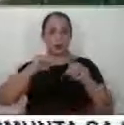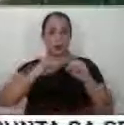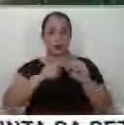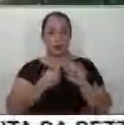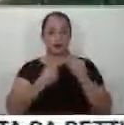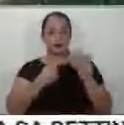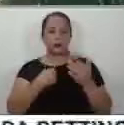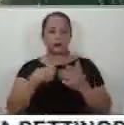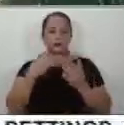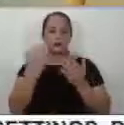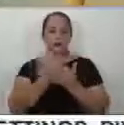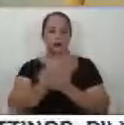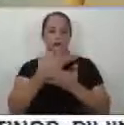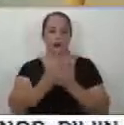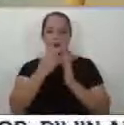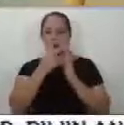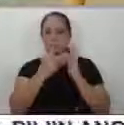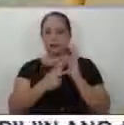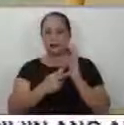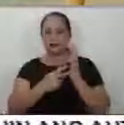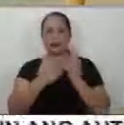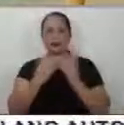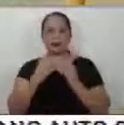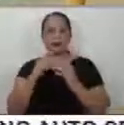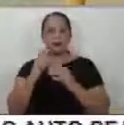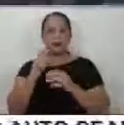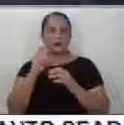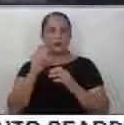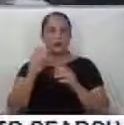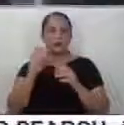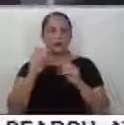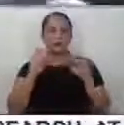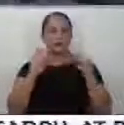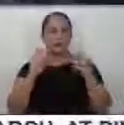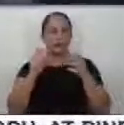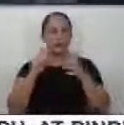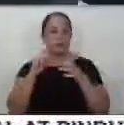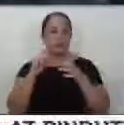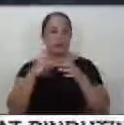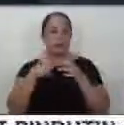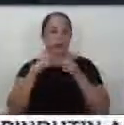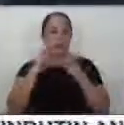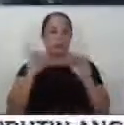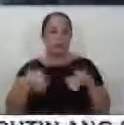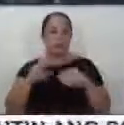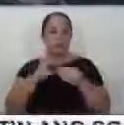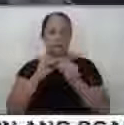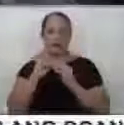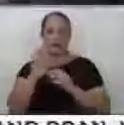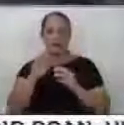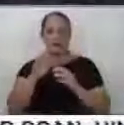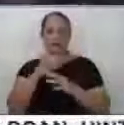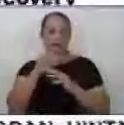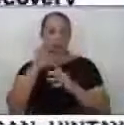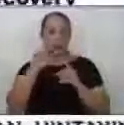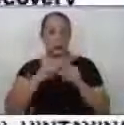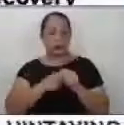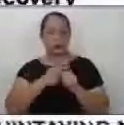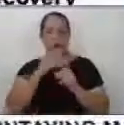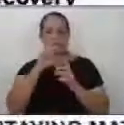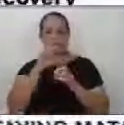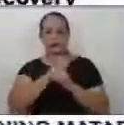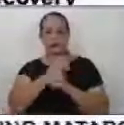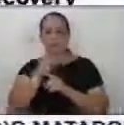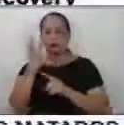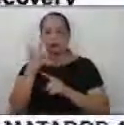Linggo-linggo iaanunsyo ng DOH ang bagong klasifikasyon base sa magiging datos ng COVID-19 cases at hospital utilization. We shall